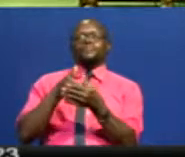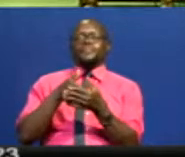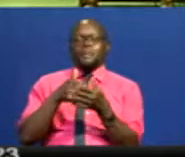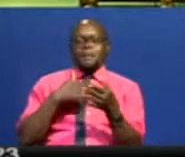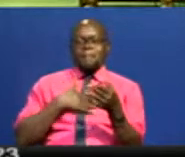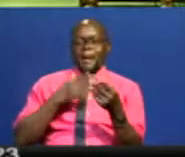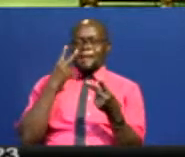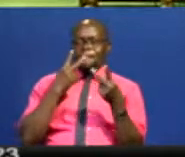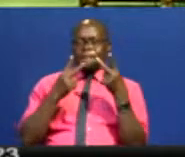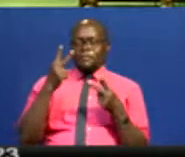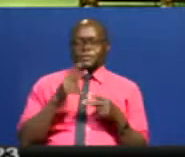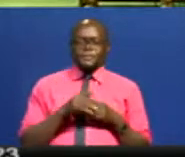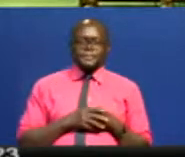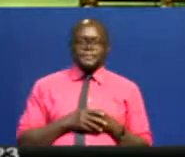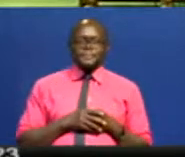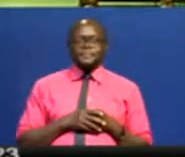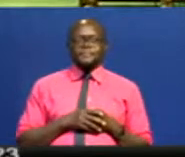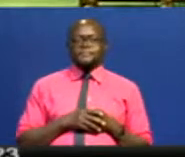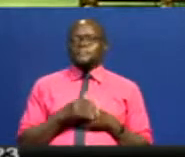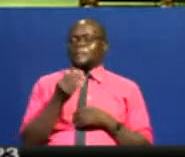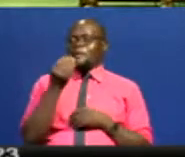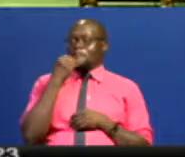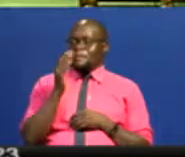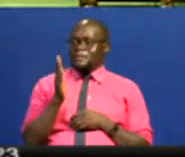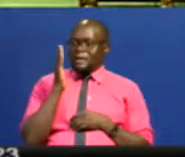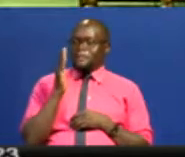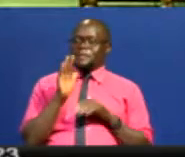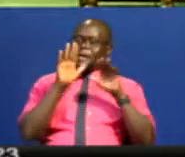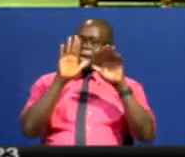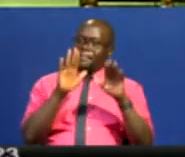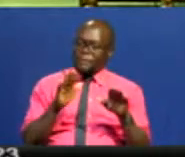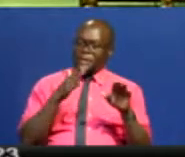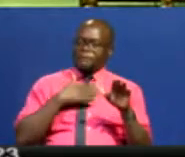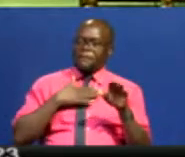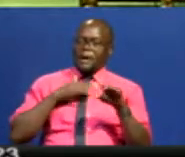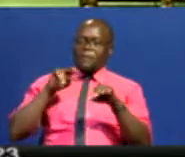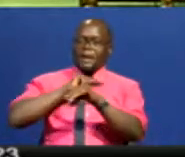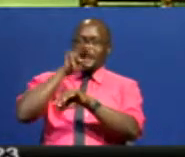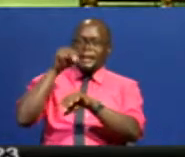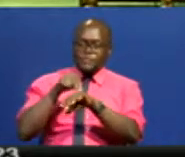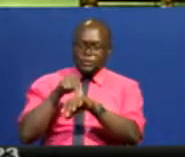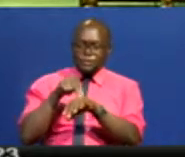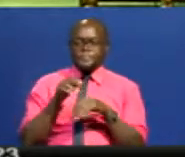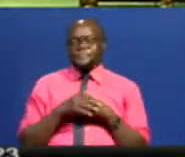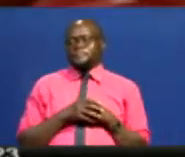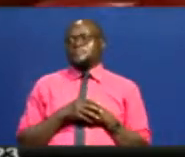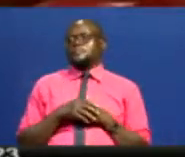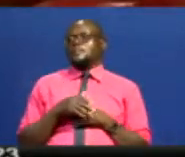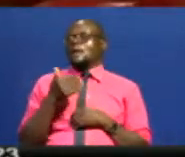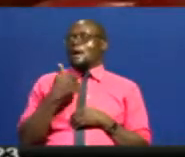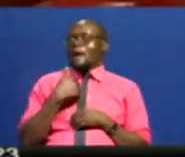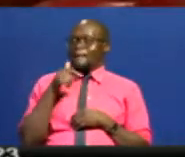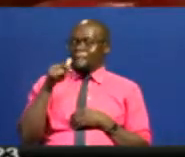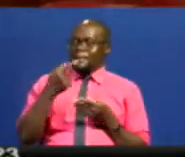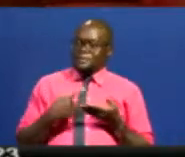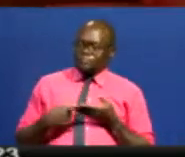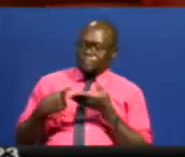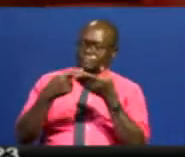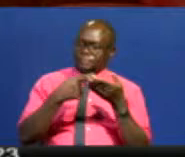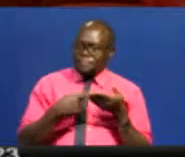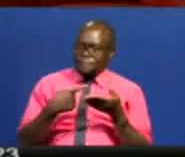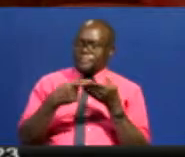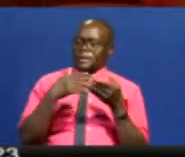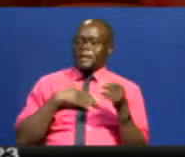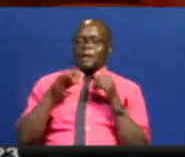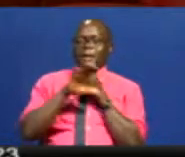Mr. Speaker, food security is very important for our nation. And we have had this debate in our